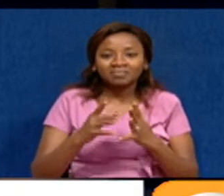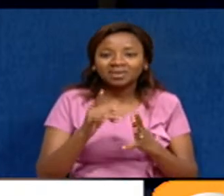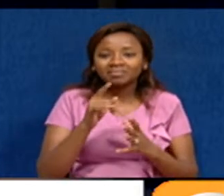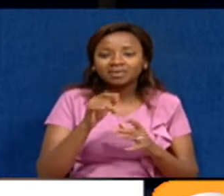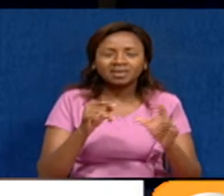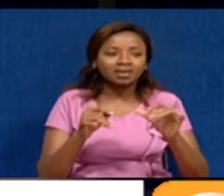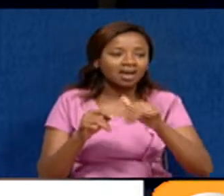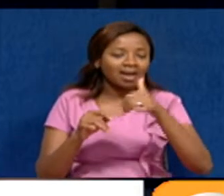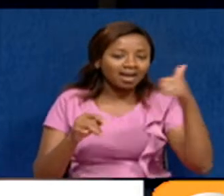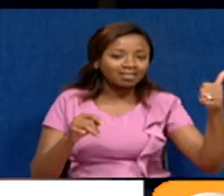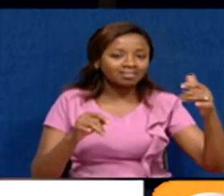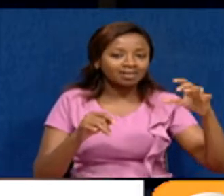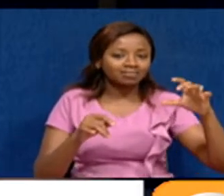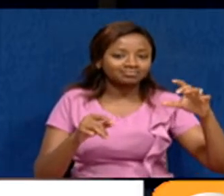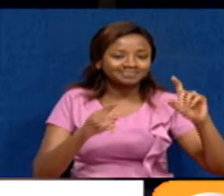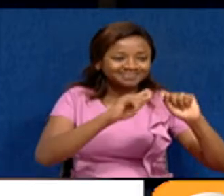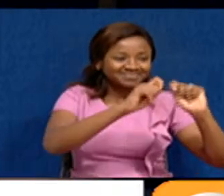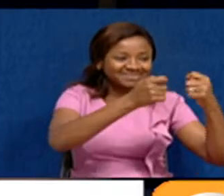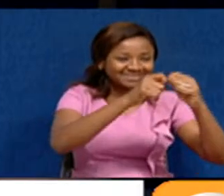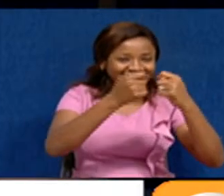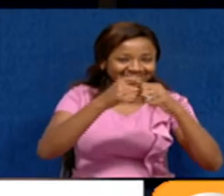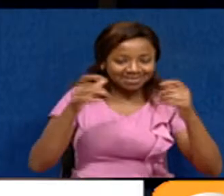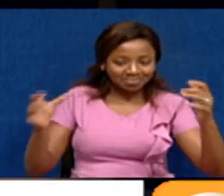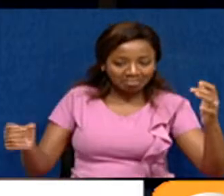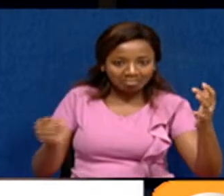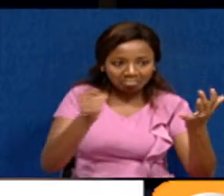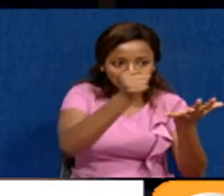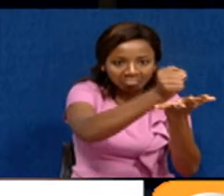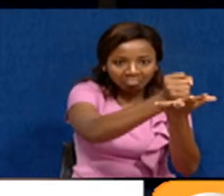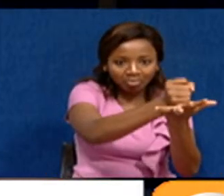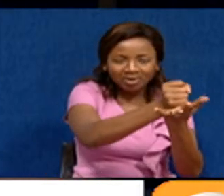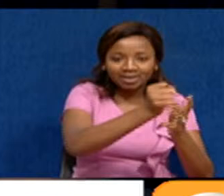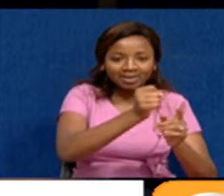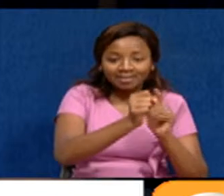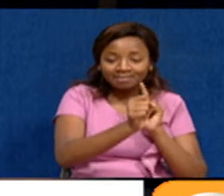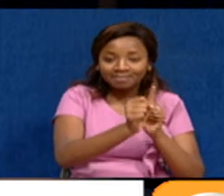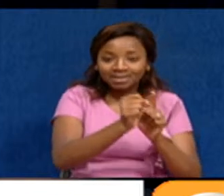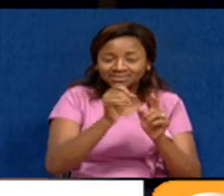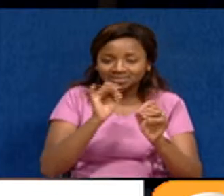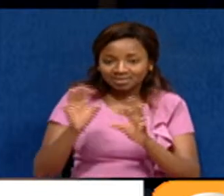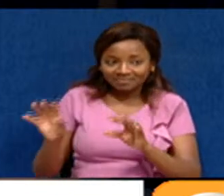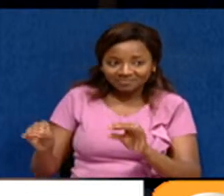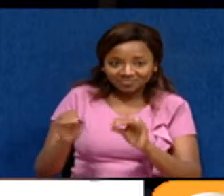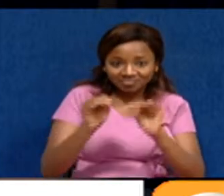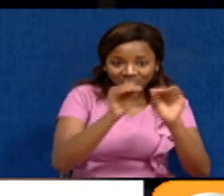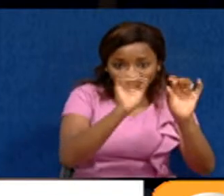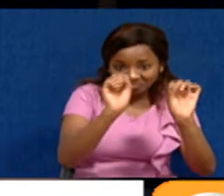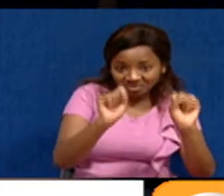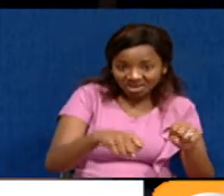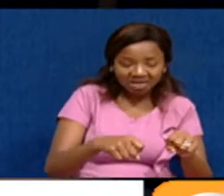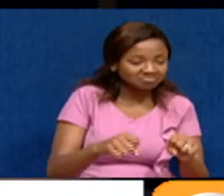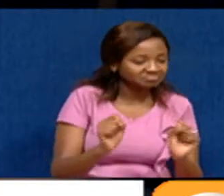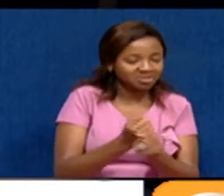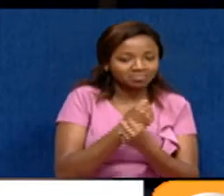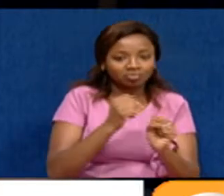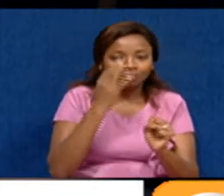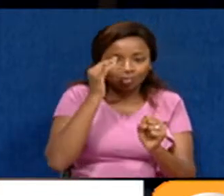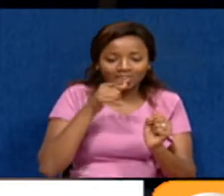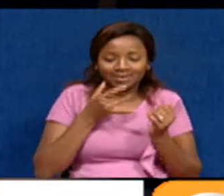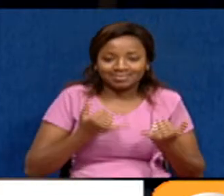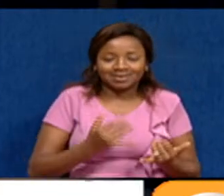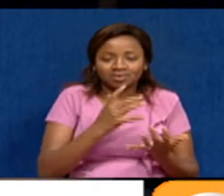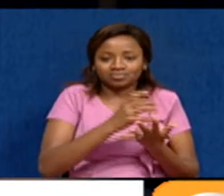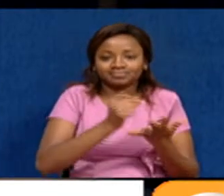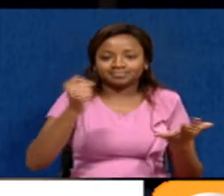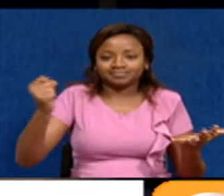recruited by foreign teams. Mm-hmm. They cannot be transferred to those respective teams. It therefore